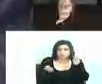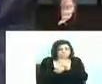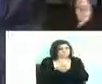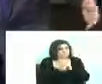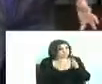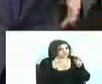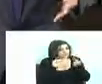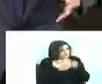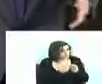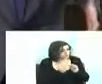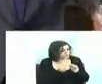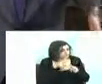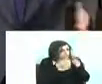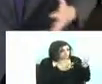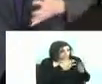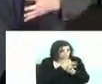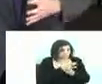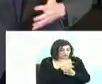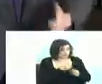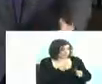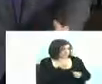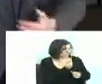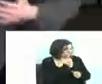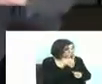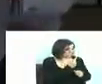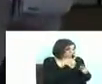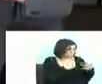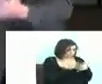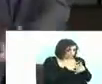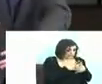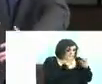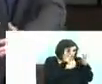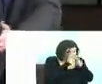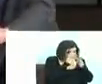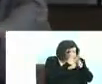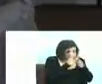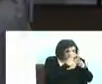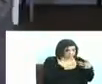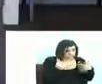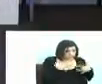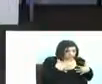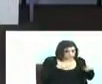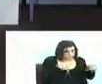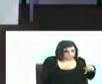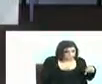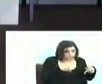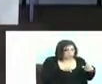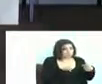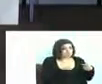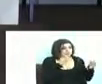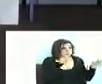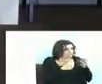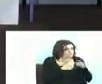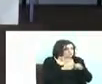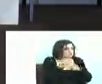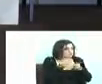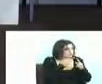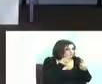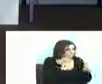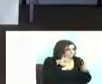Only fear and worry and anxiety distract us from that kind of power that we